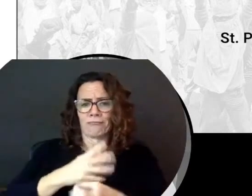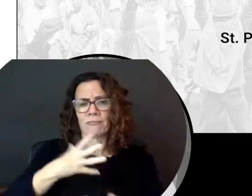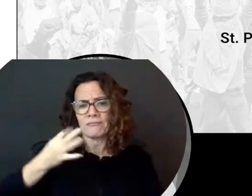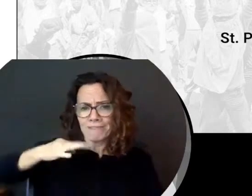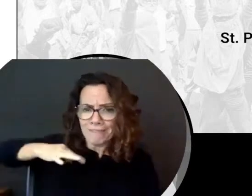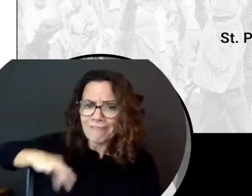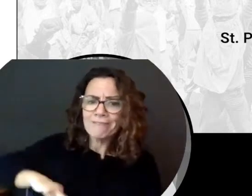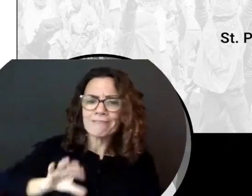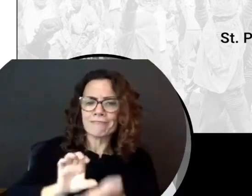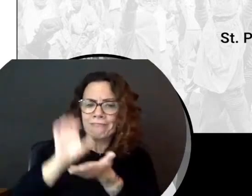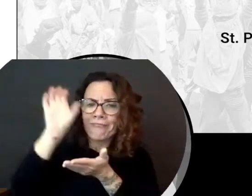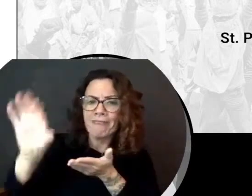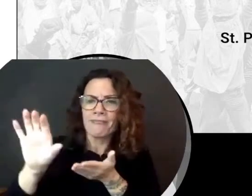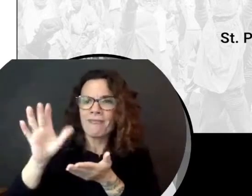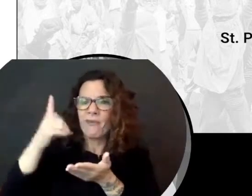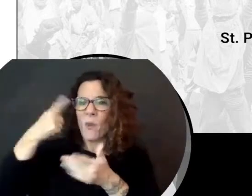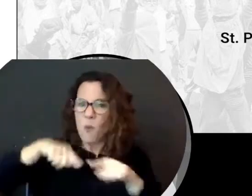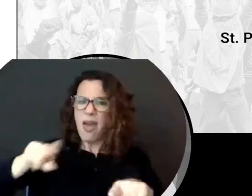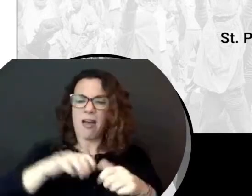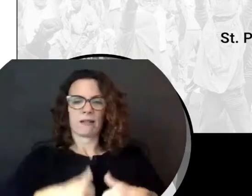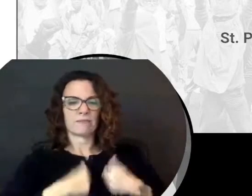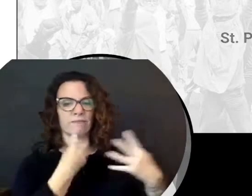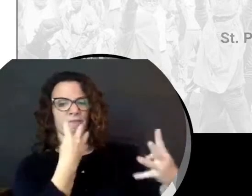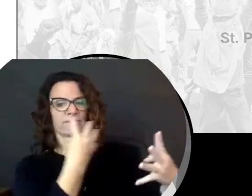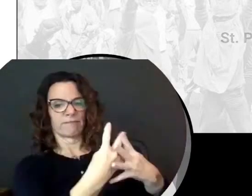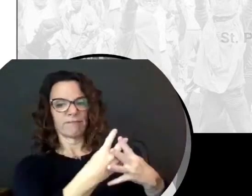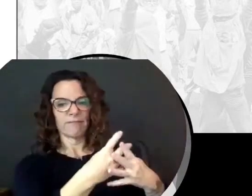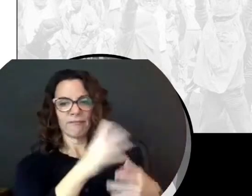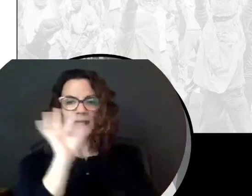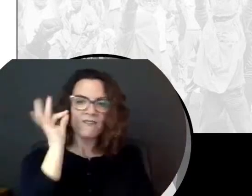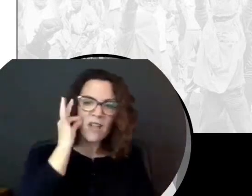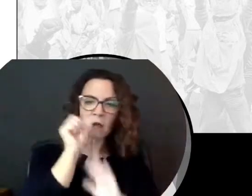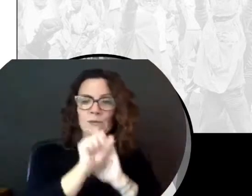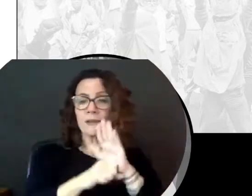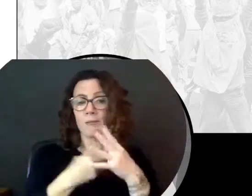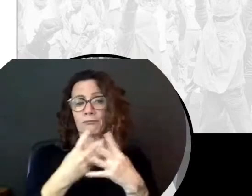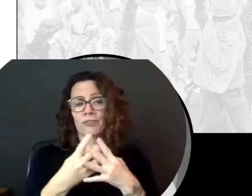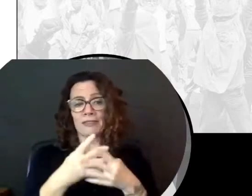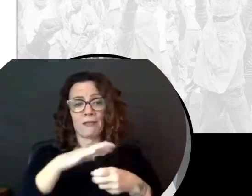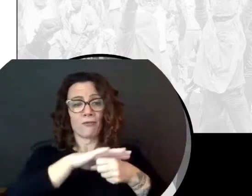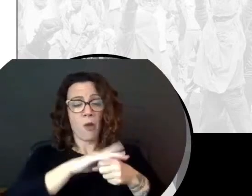site tantamount to a death sentence, if you ask me.